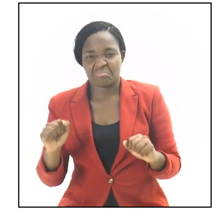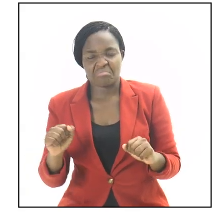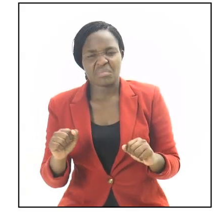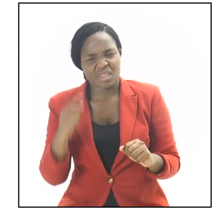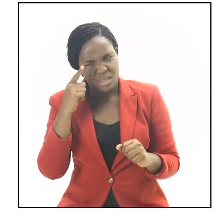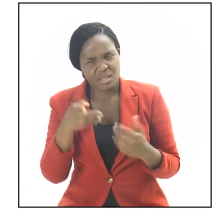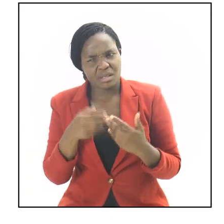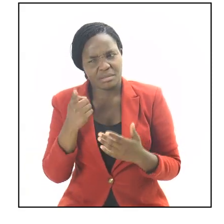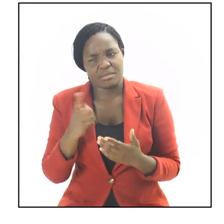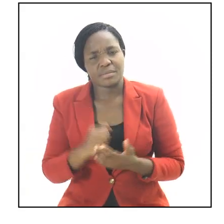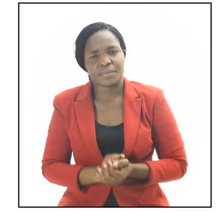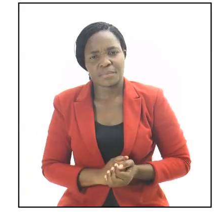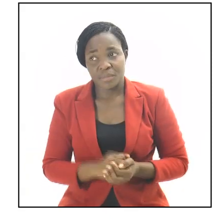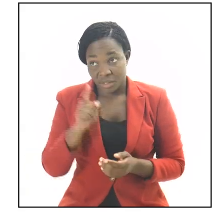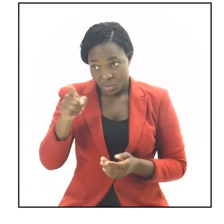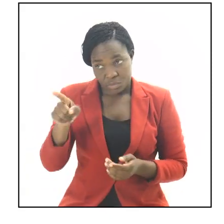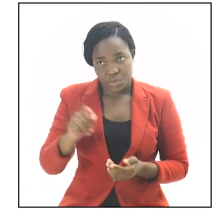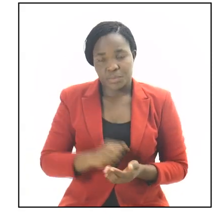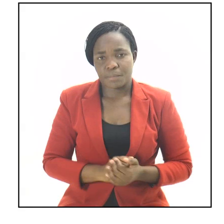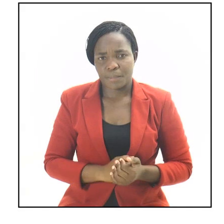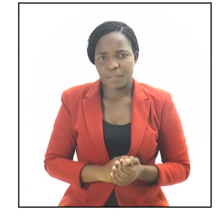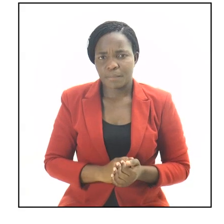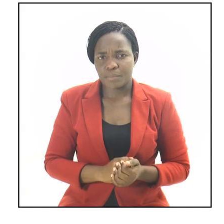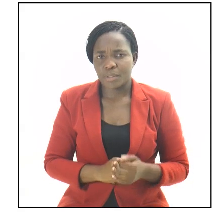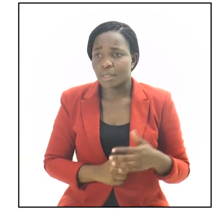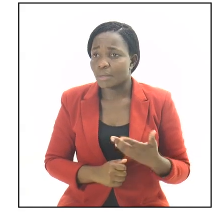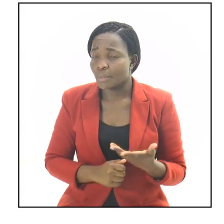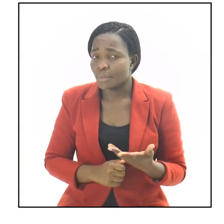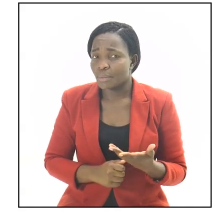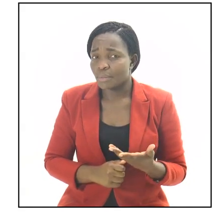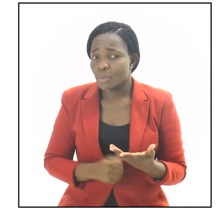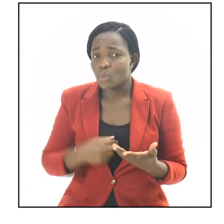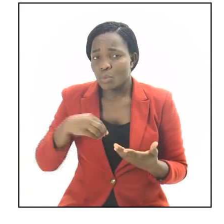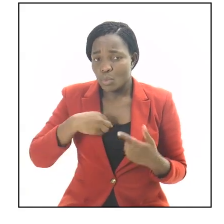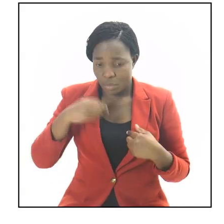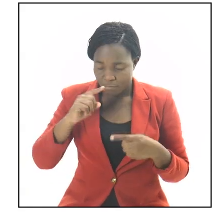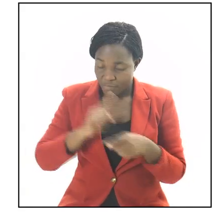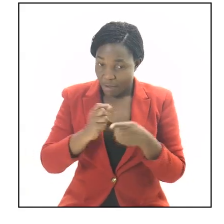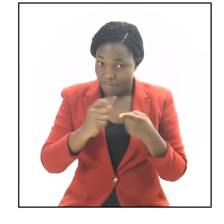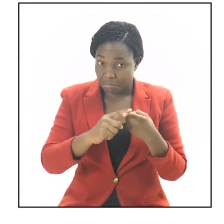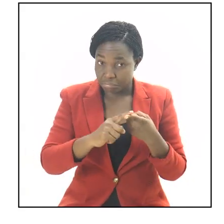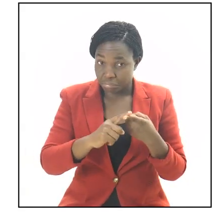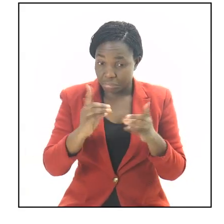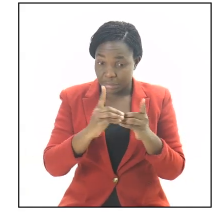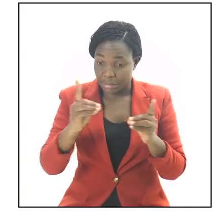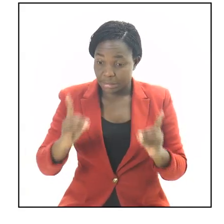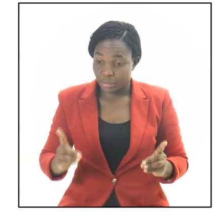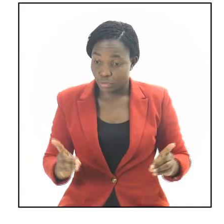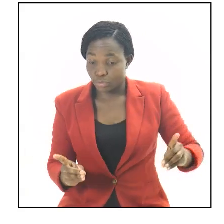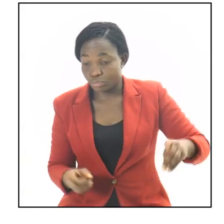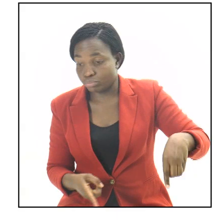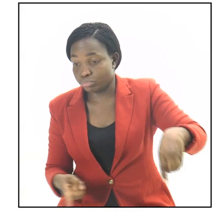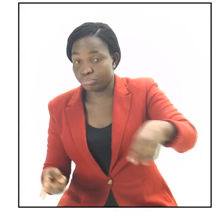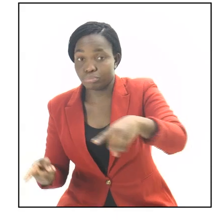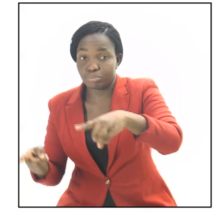enough. You're right, because we have to find the distance around the parallelogram.